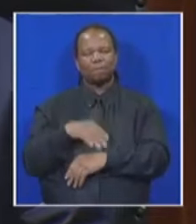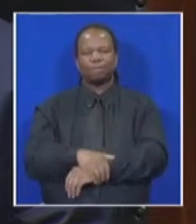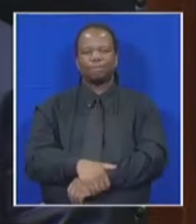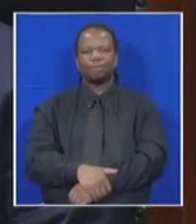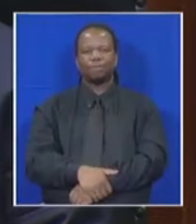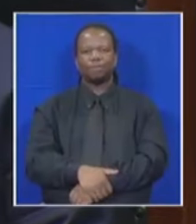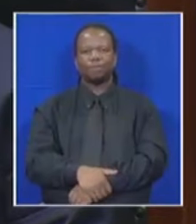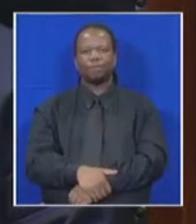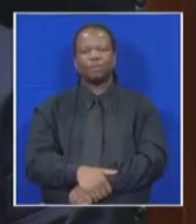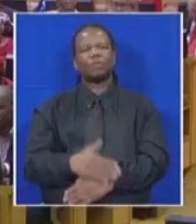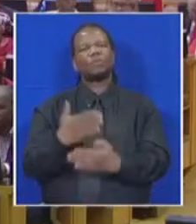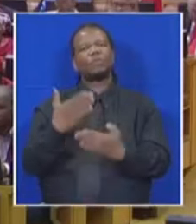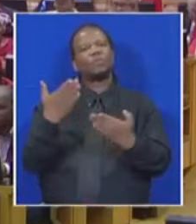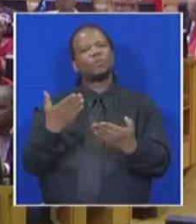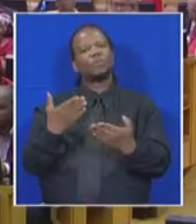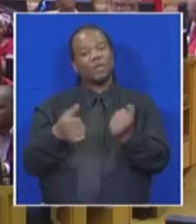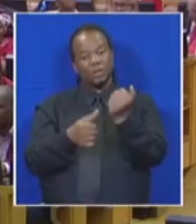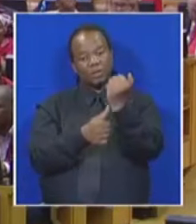Deputy Speaker,